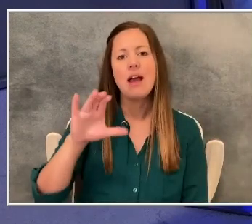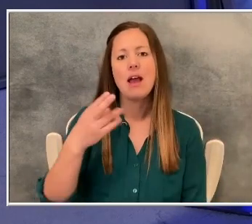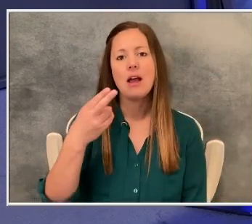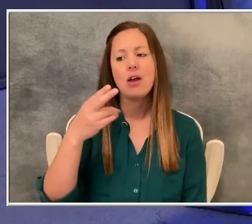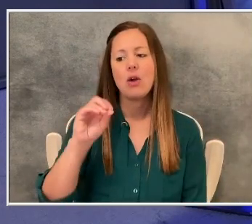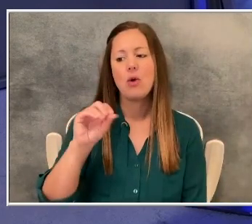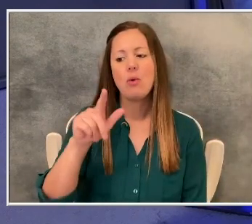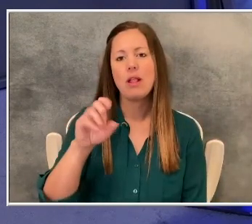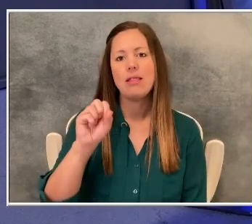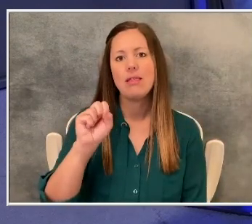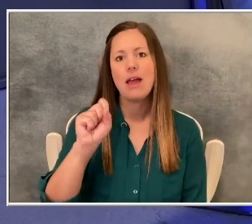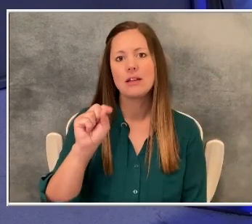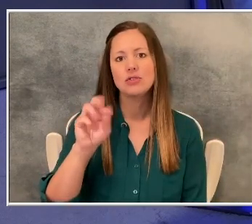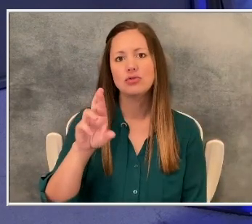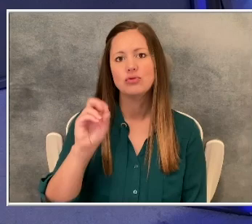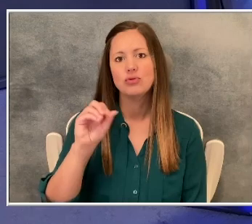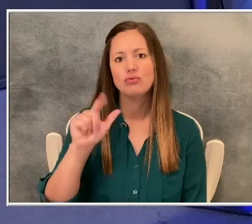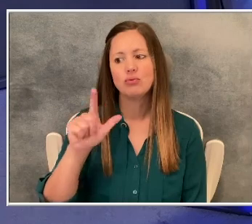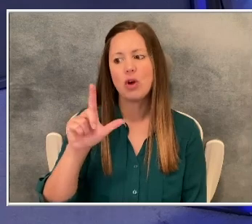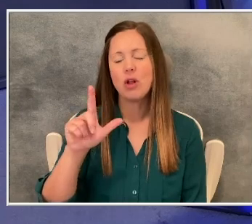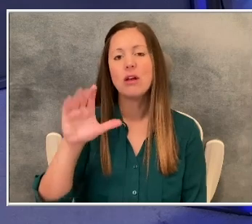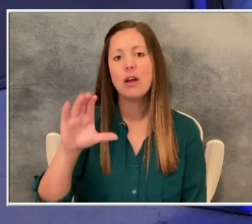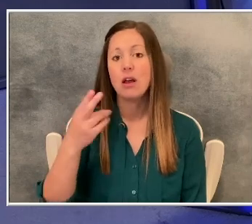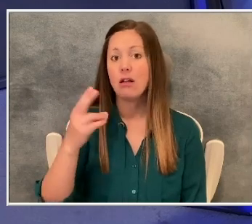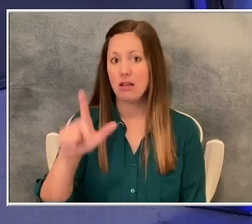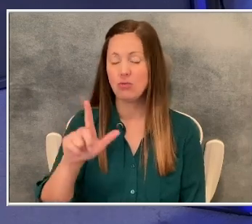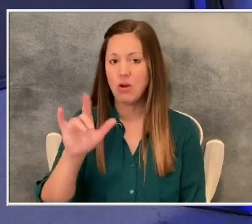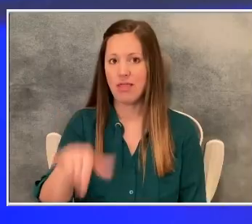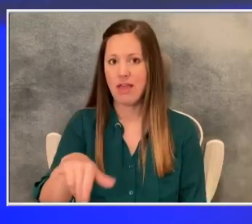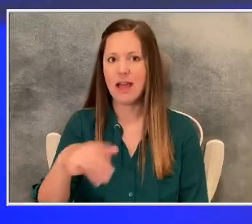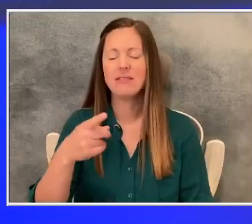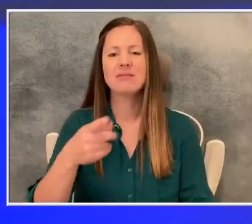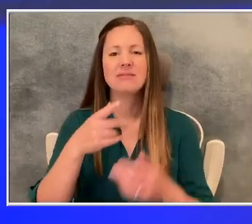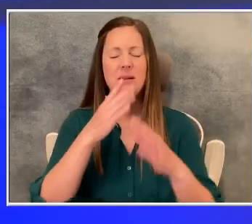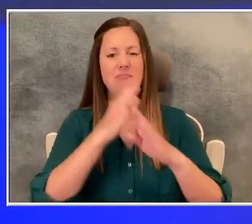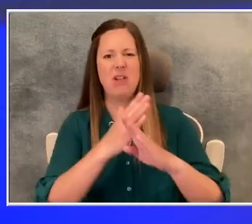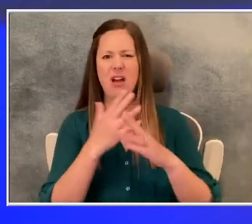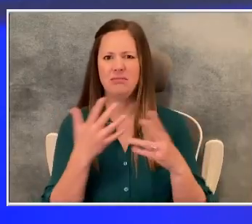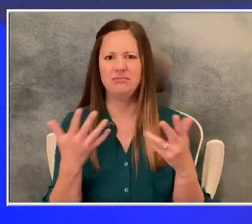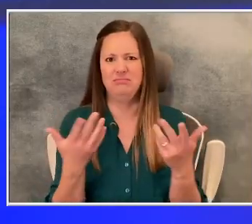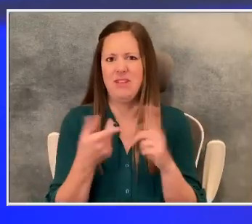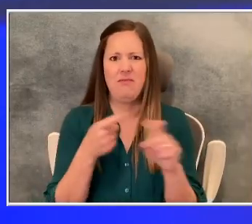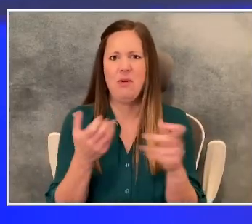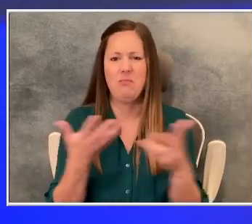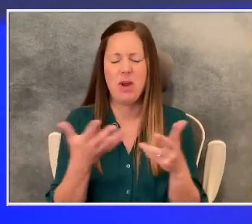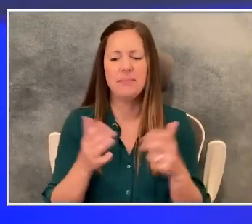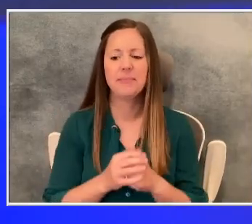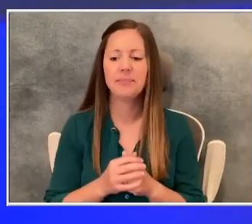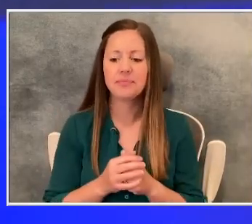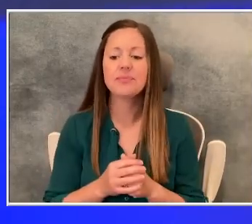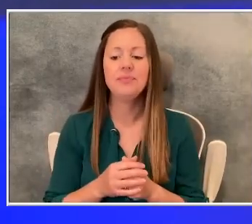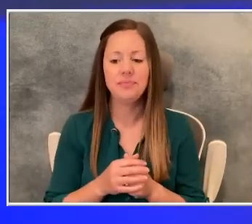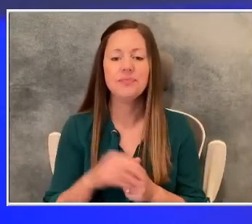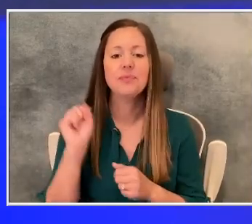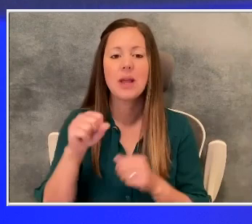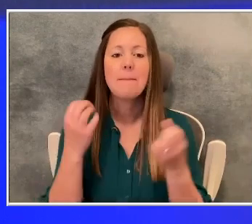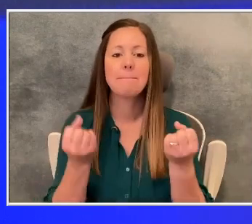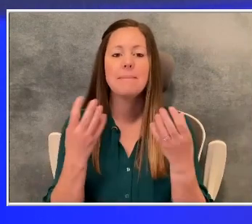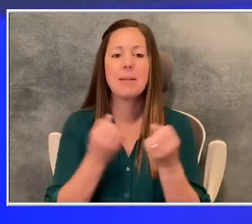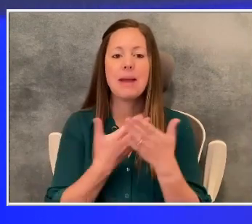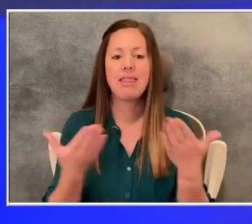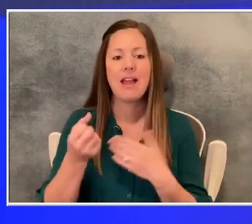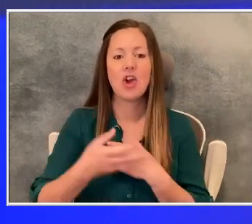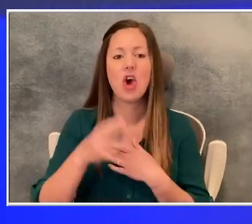Help us explain to us where it comes from. Yeah, so there's a number of factors that contribute to plaque buildup in the arteries in our